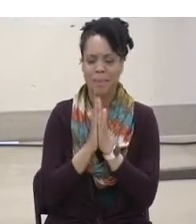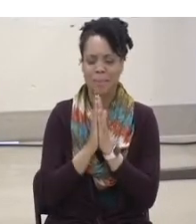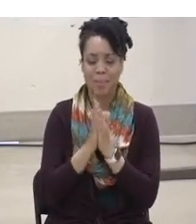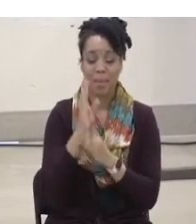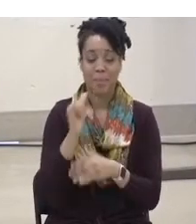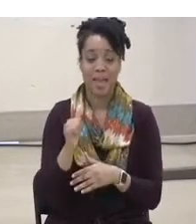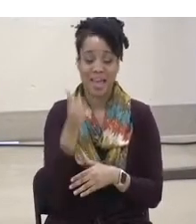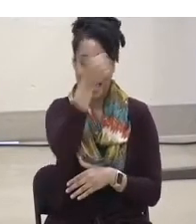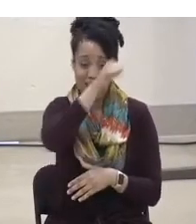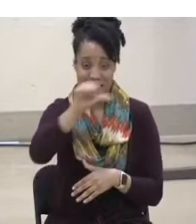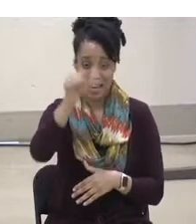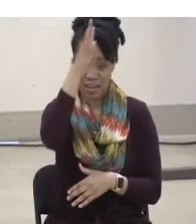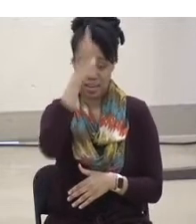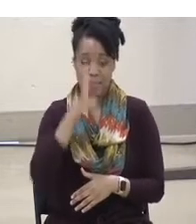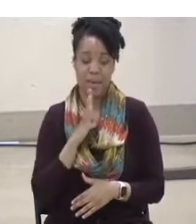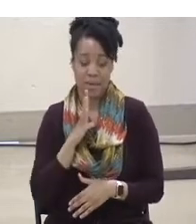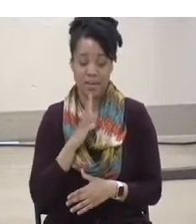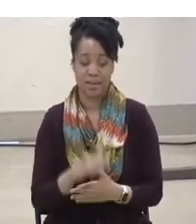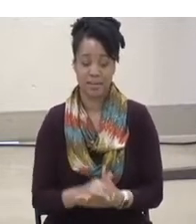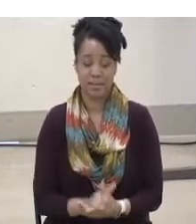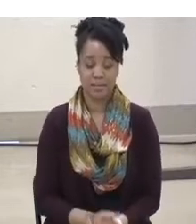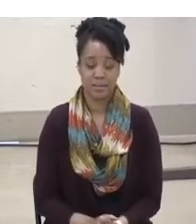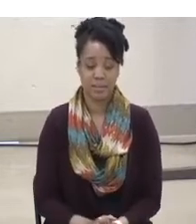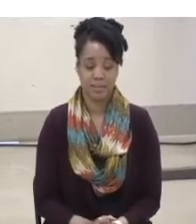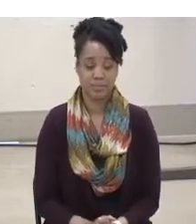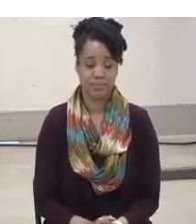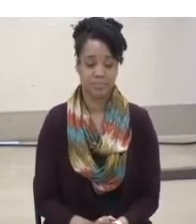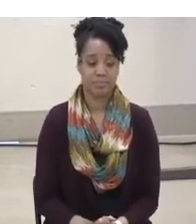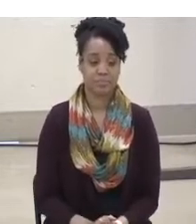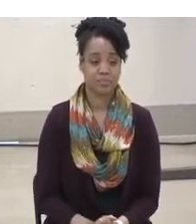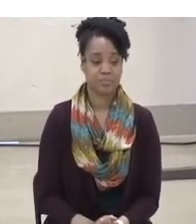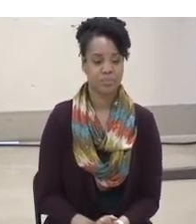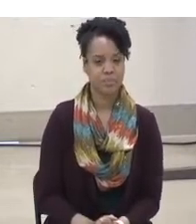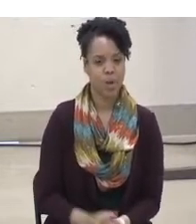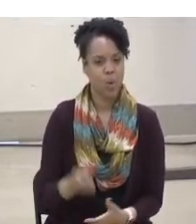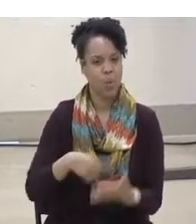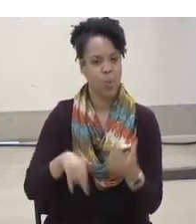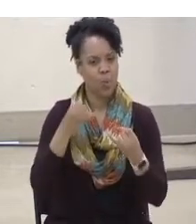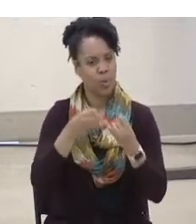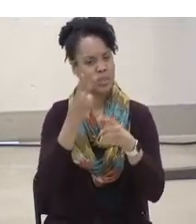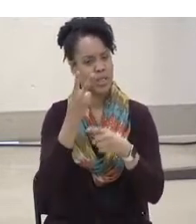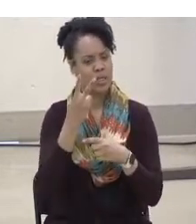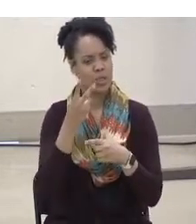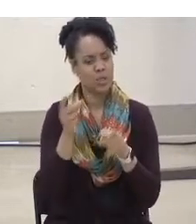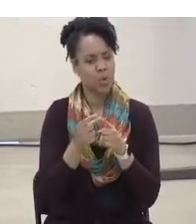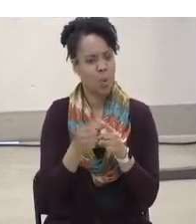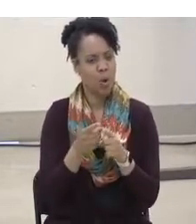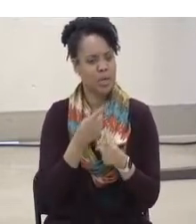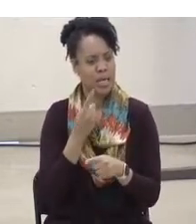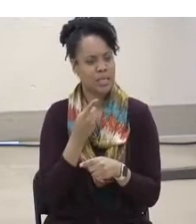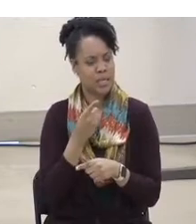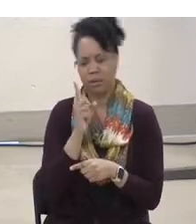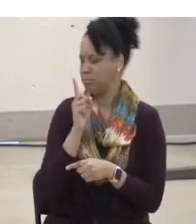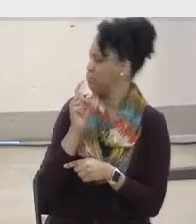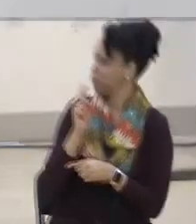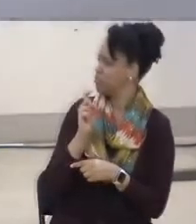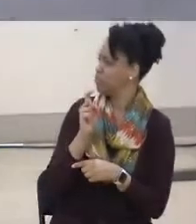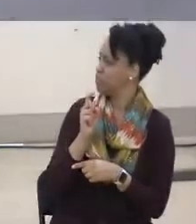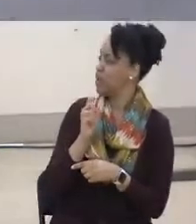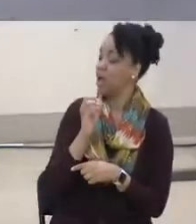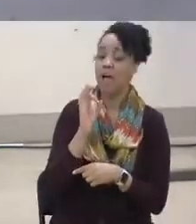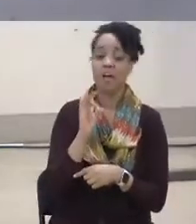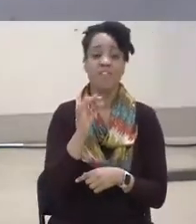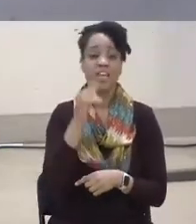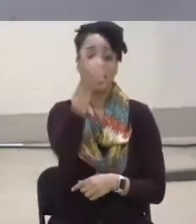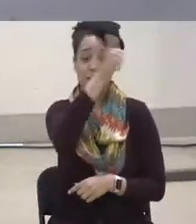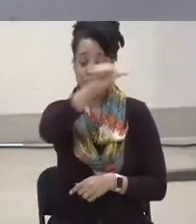Dice, toda oración y todo ruego que hiciera cualquier hombre. What was the last two words I said? Of what? Any